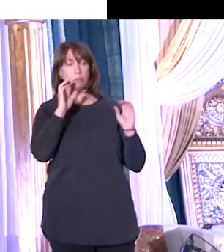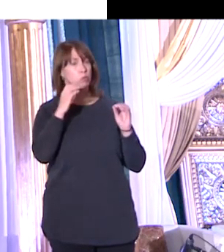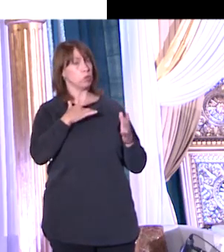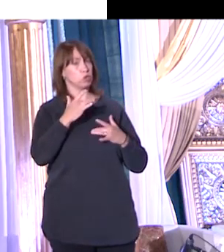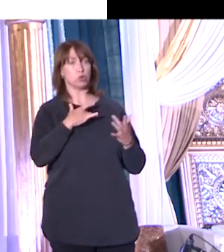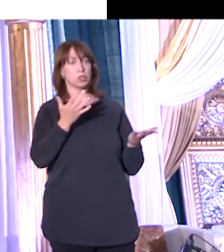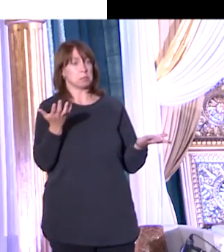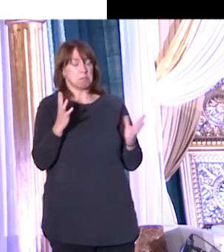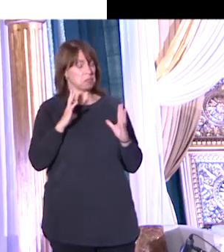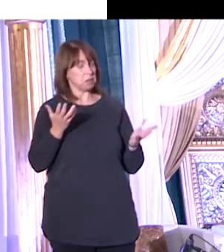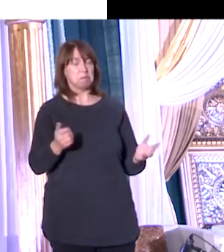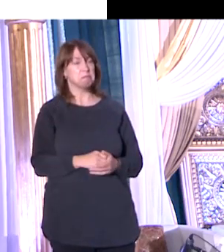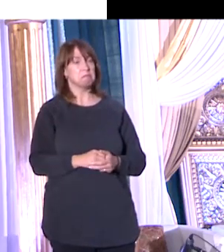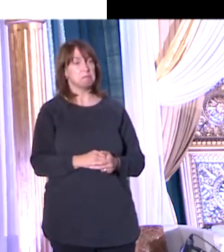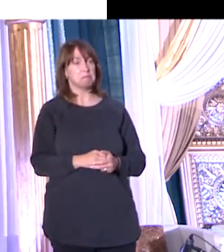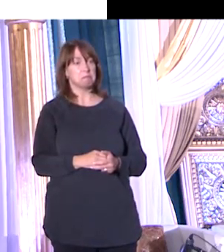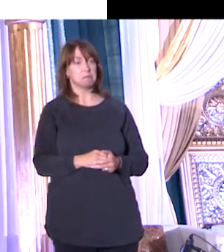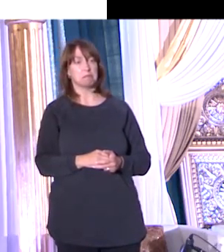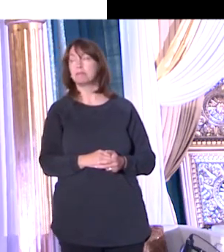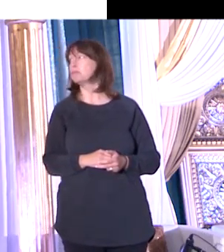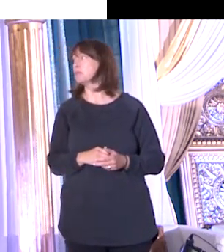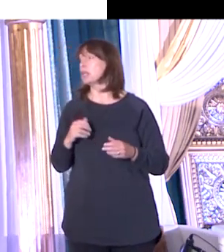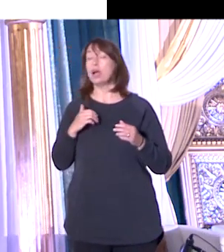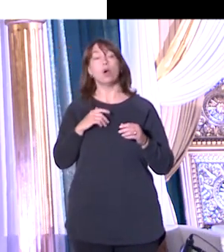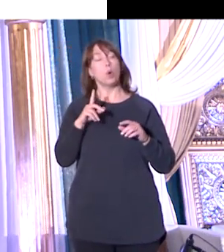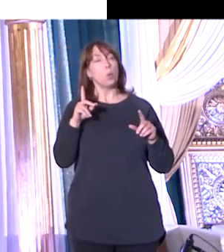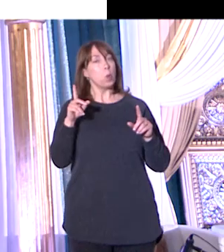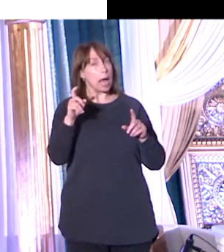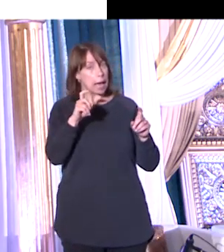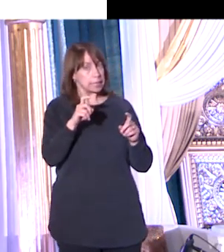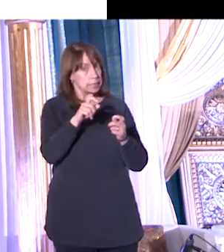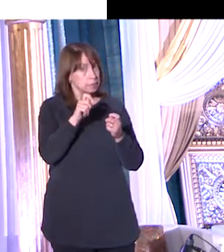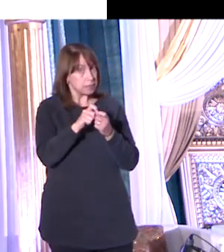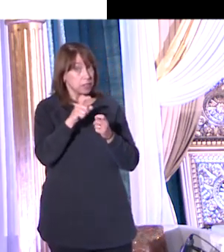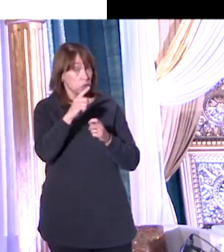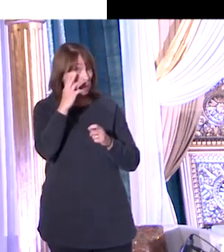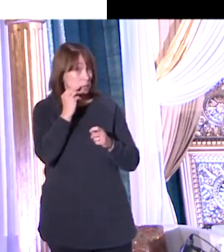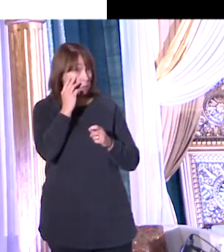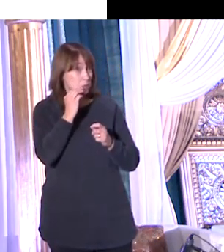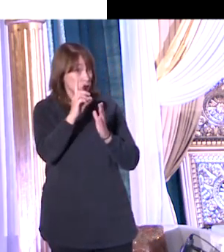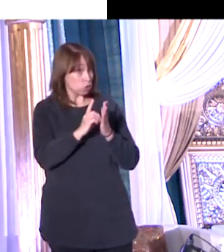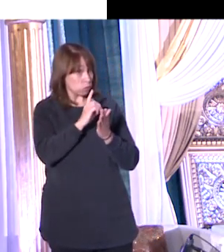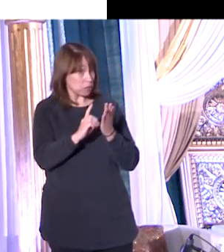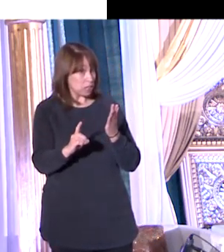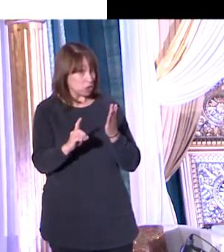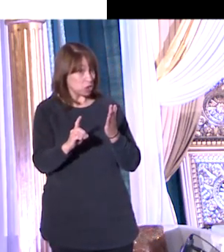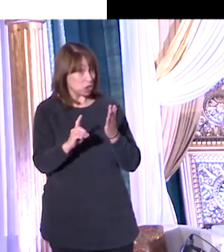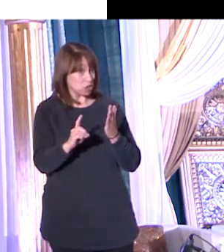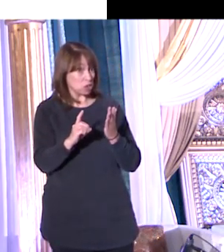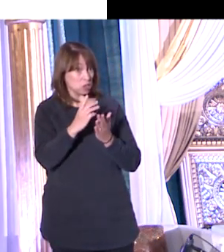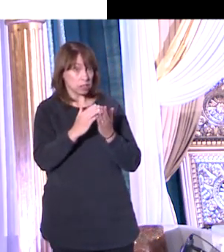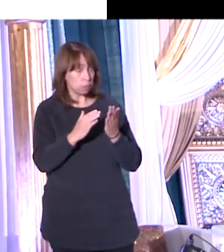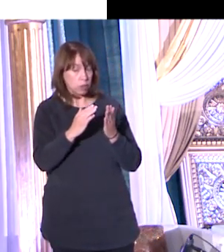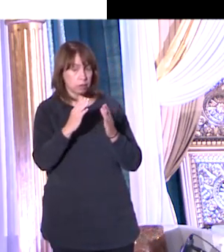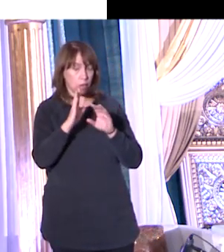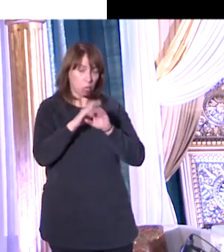We asked specifically about experiences with discrimination in the last 5 years for one reason or